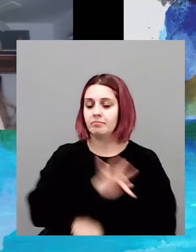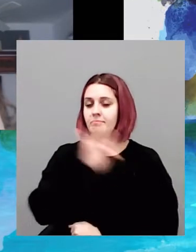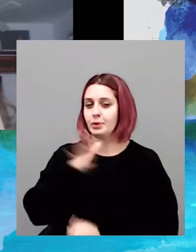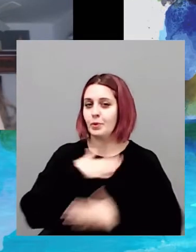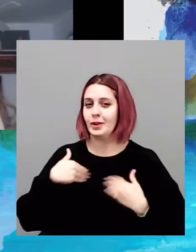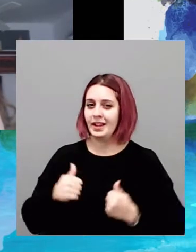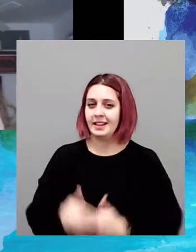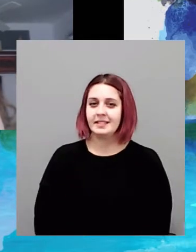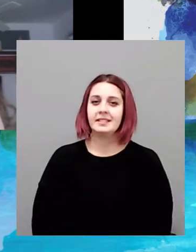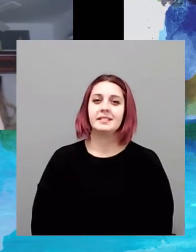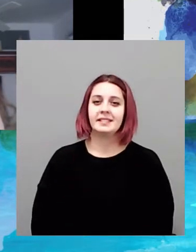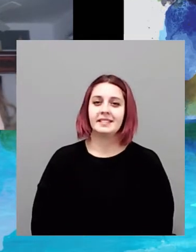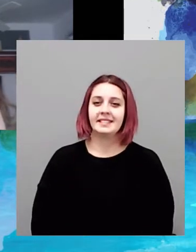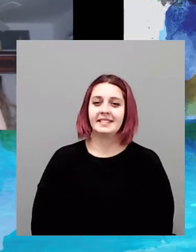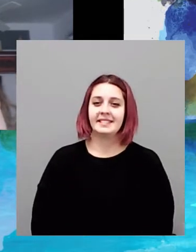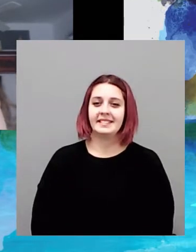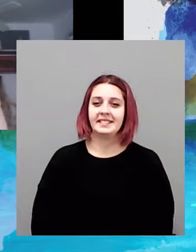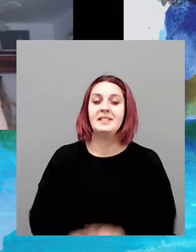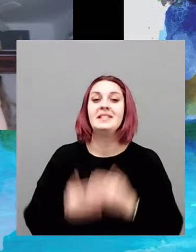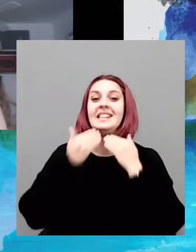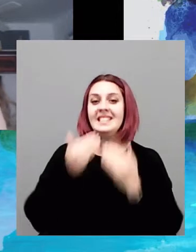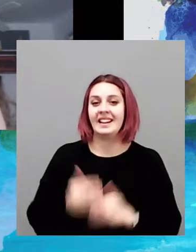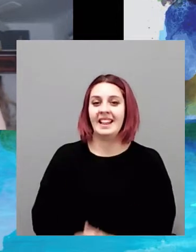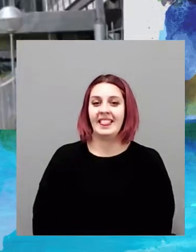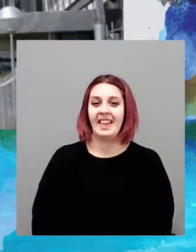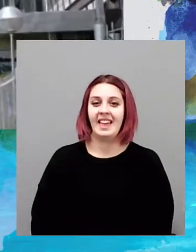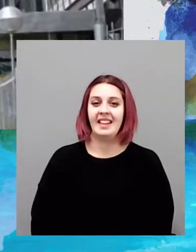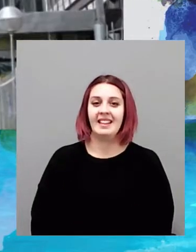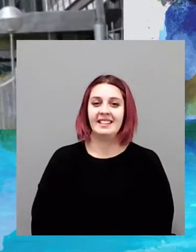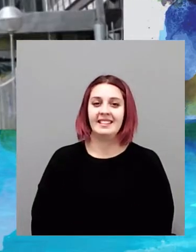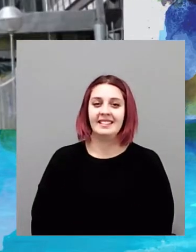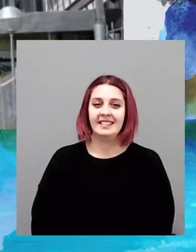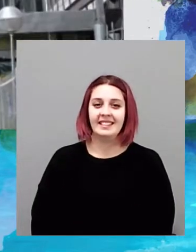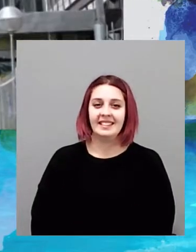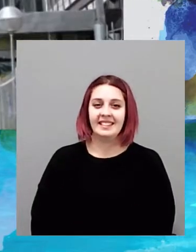Onte Foundation's channel at the UNED University, the Distance University. Thanks very much.